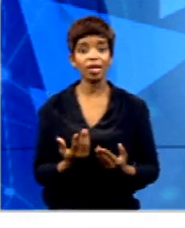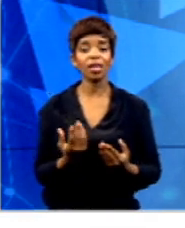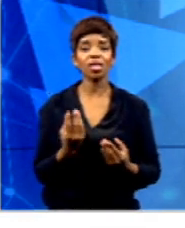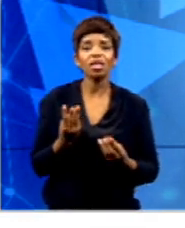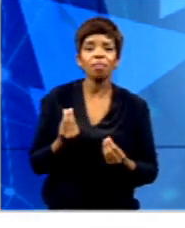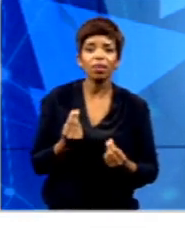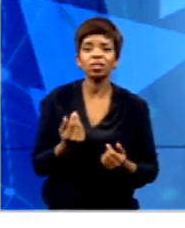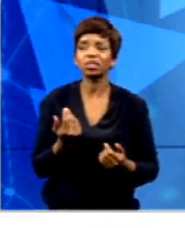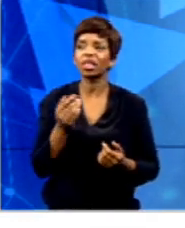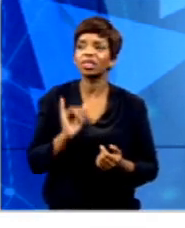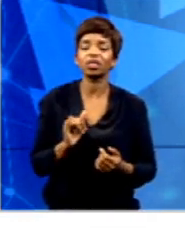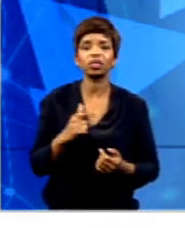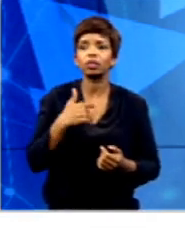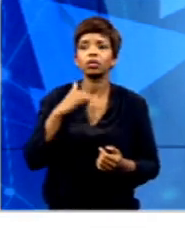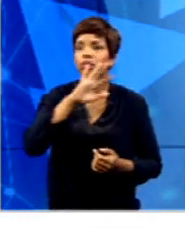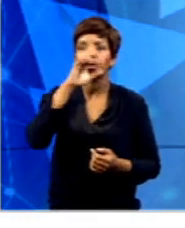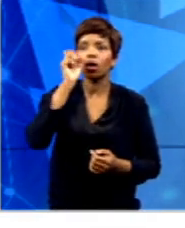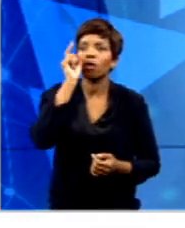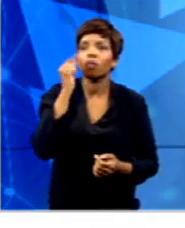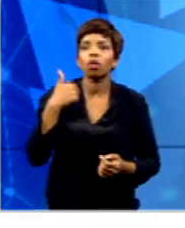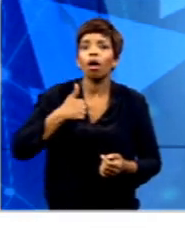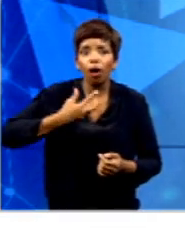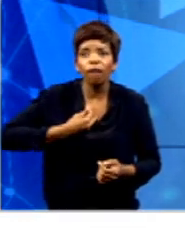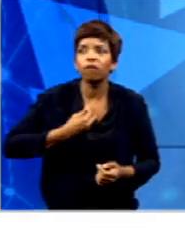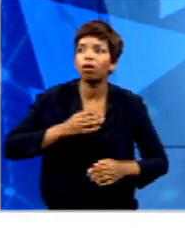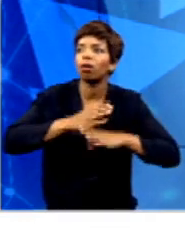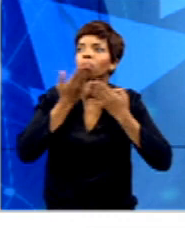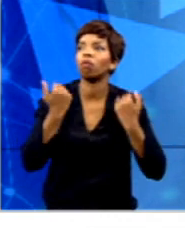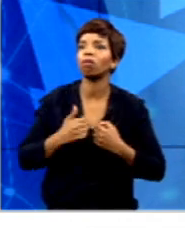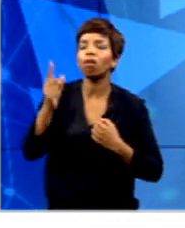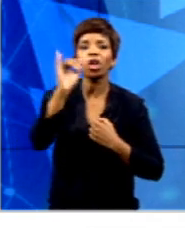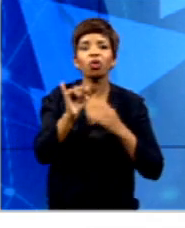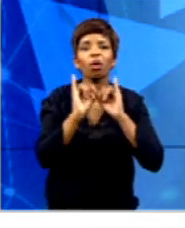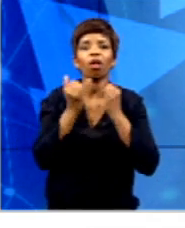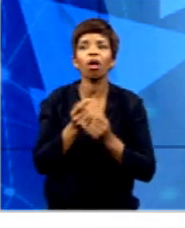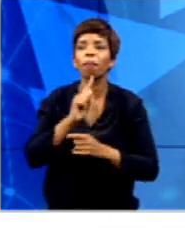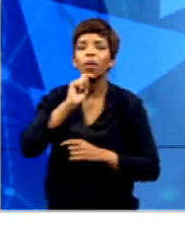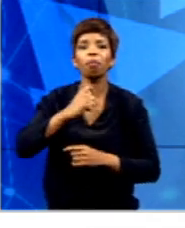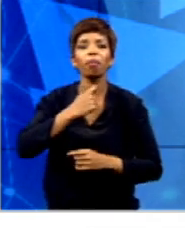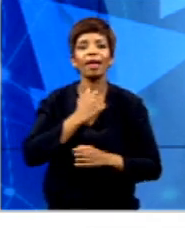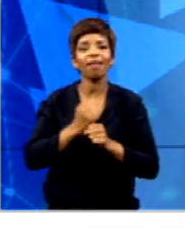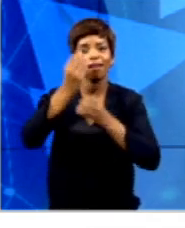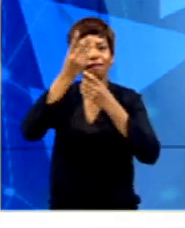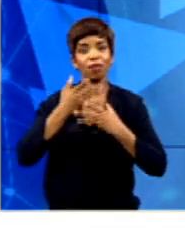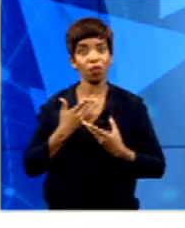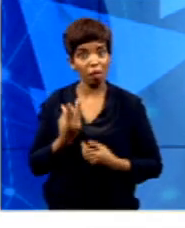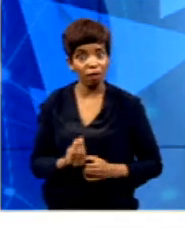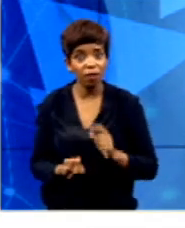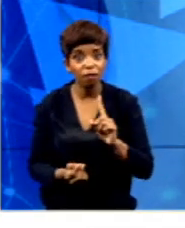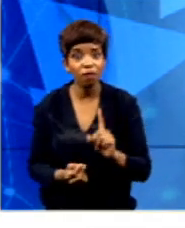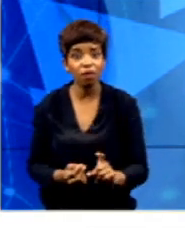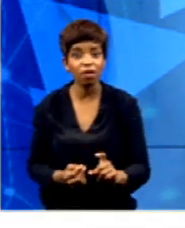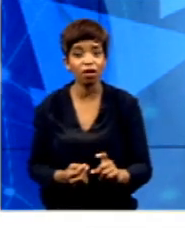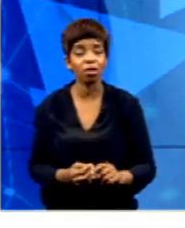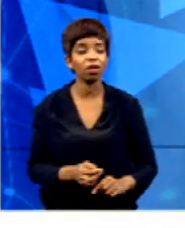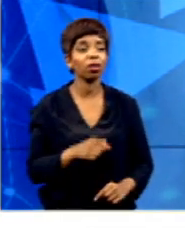be aware of having, that they actually do have in place, that sort of thing? You know, it's not really for